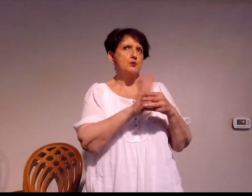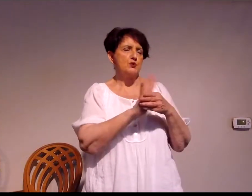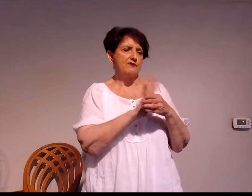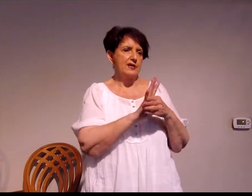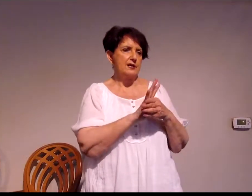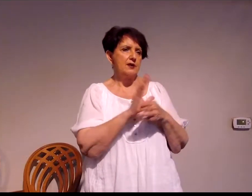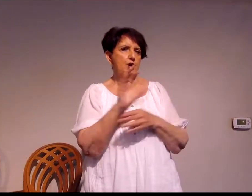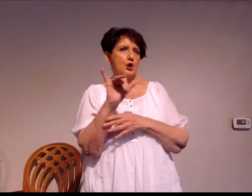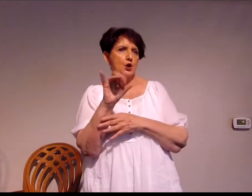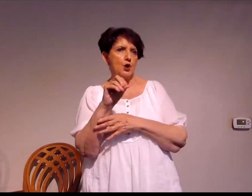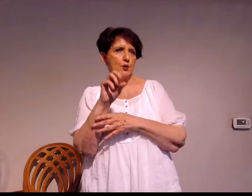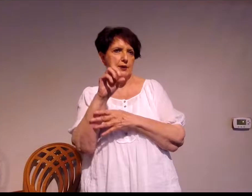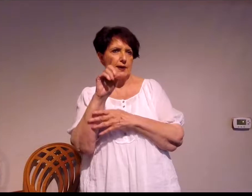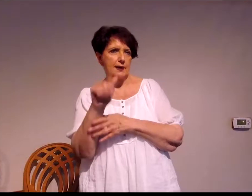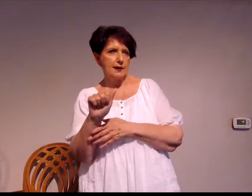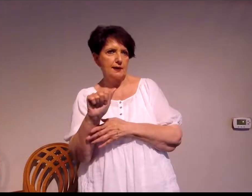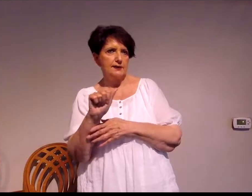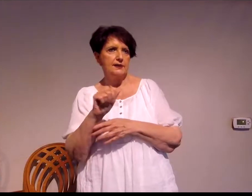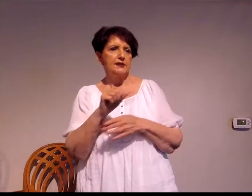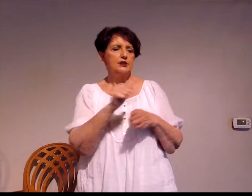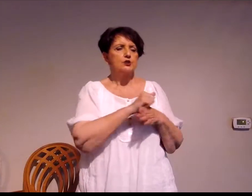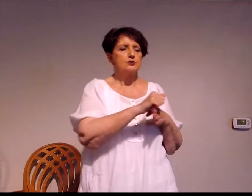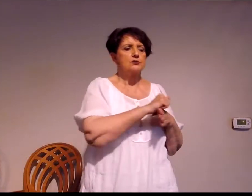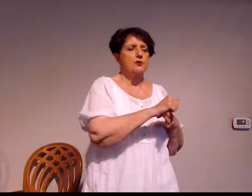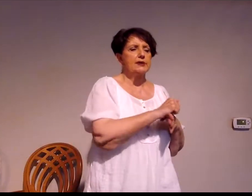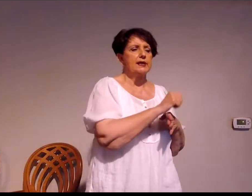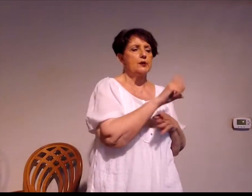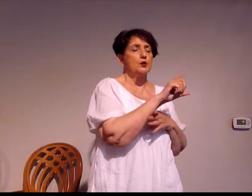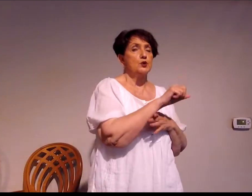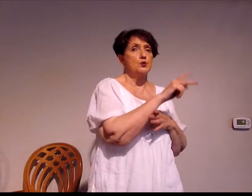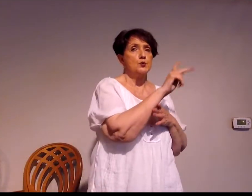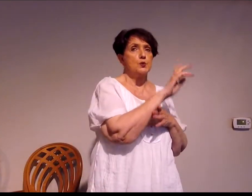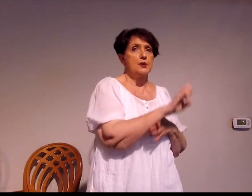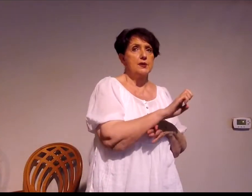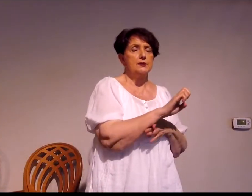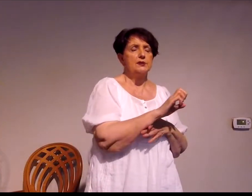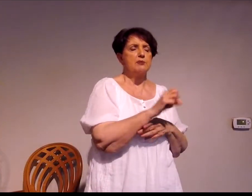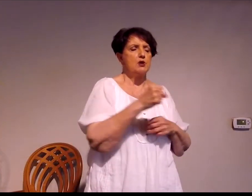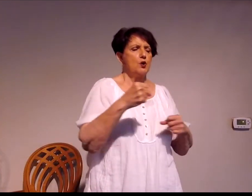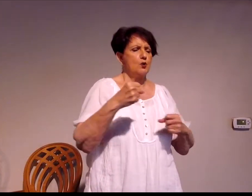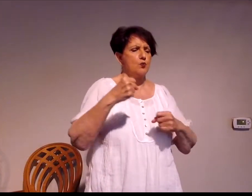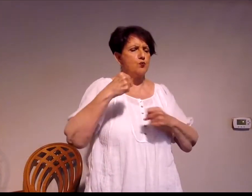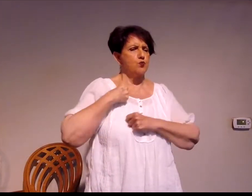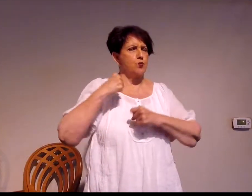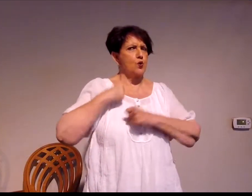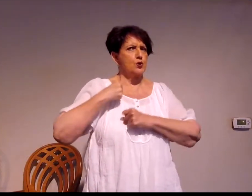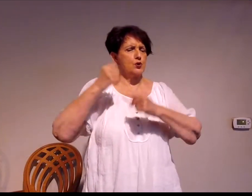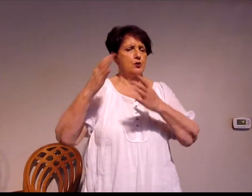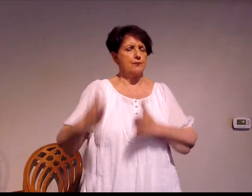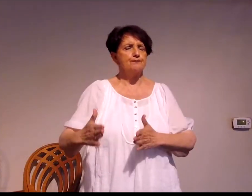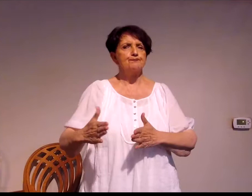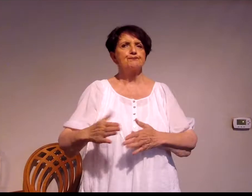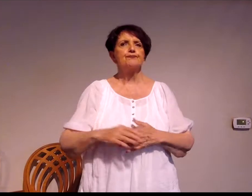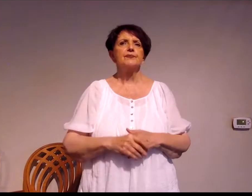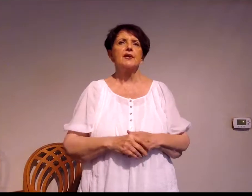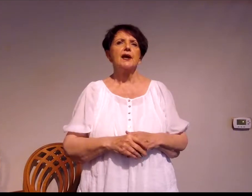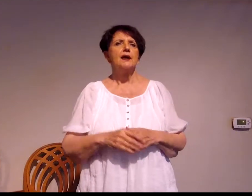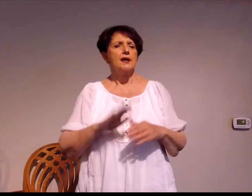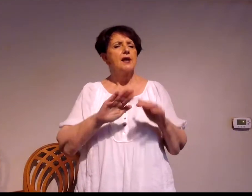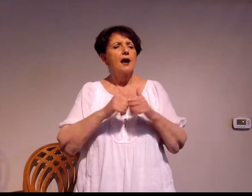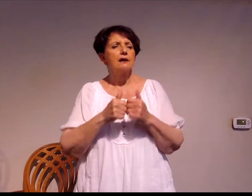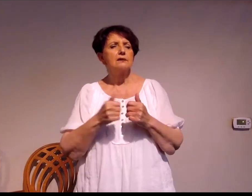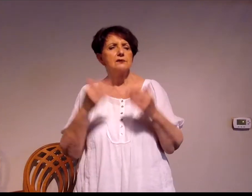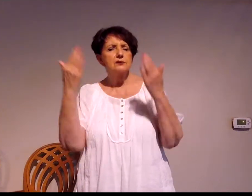training Luke to be a Jedi warrior, teaching him how to honorably use the Force and how the dark side of the